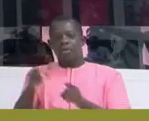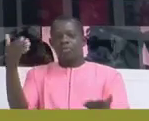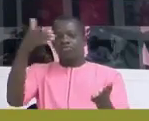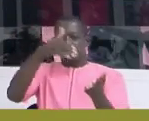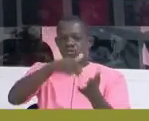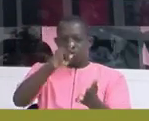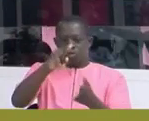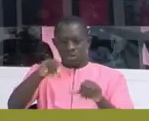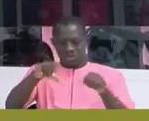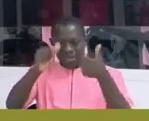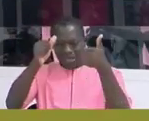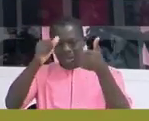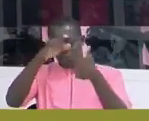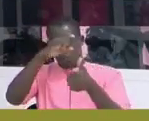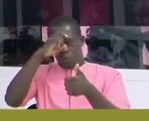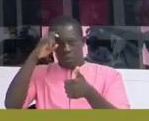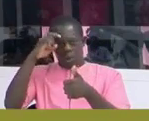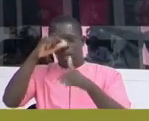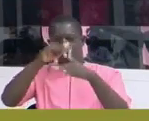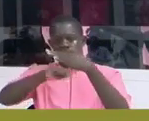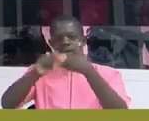to start walking